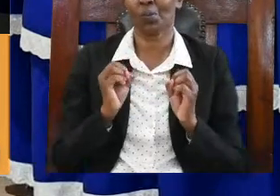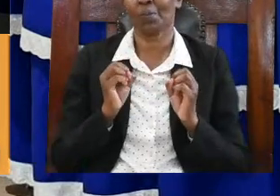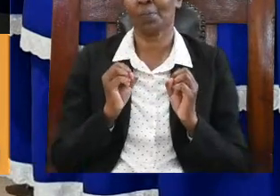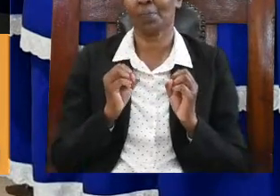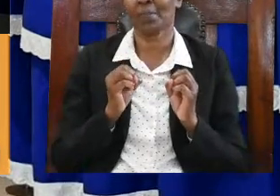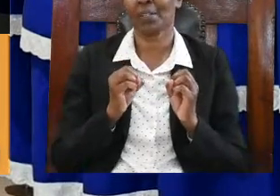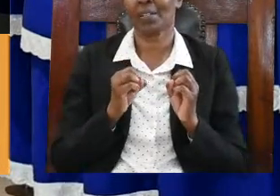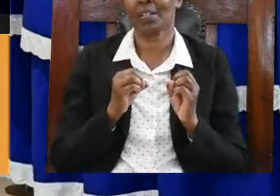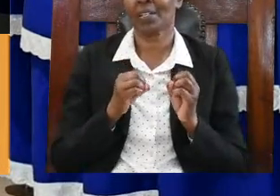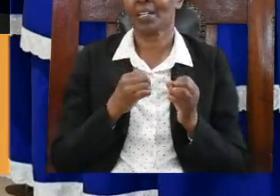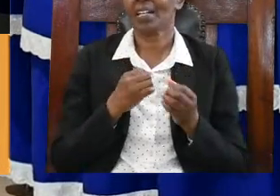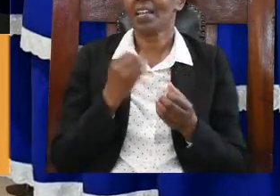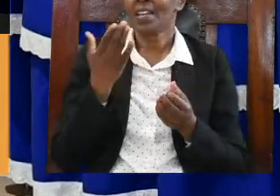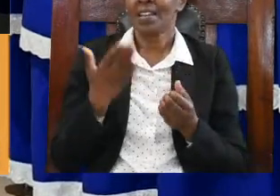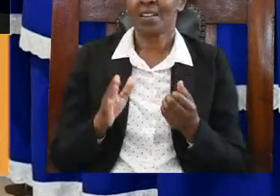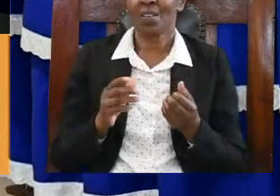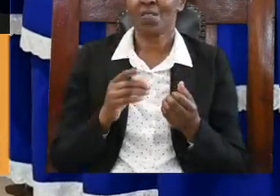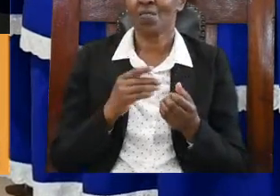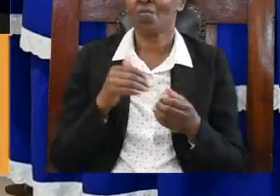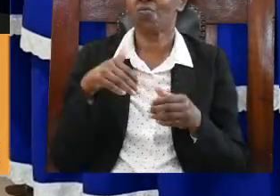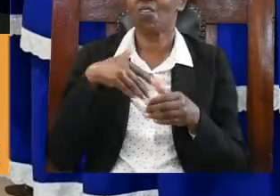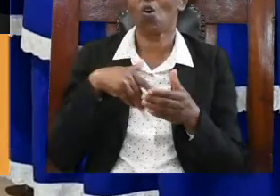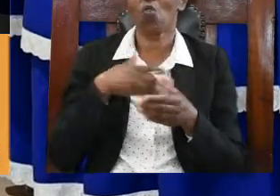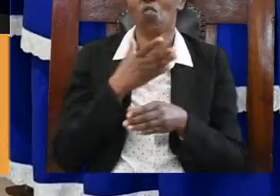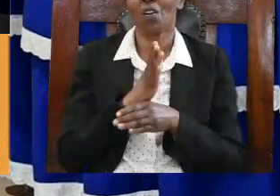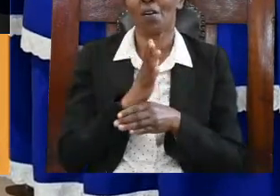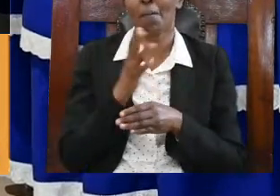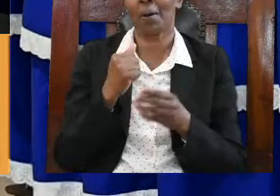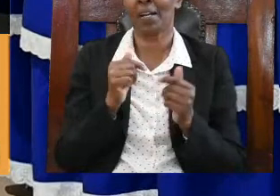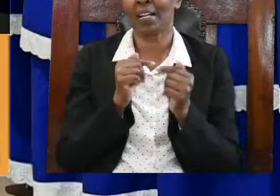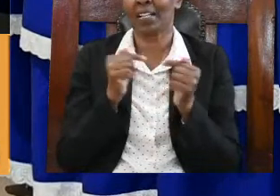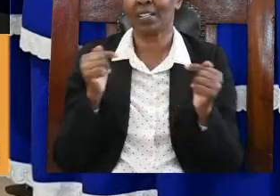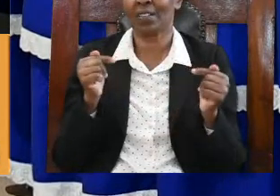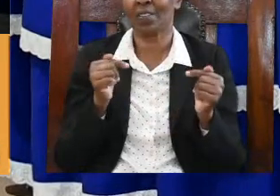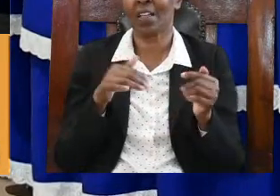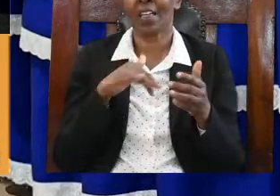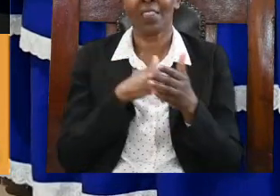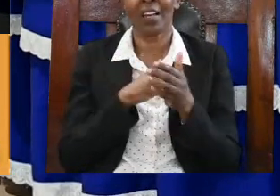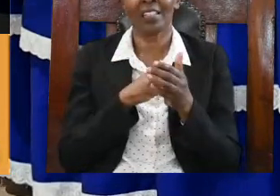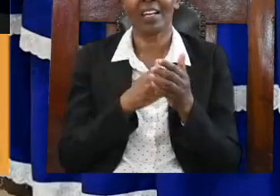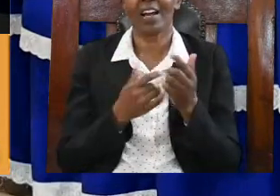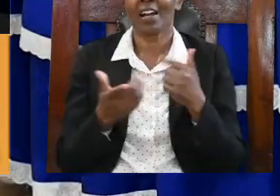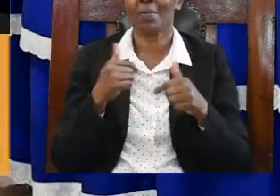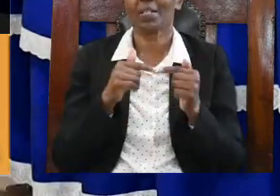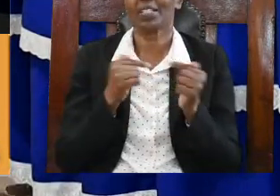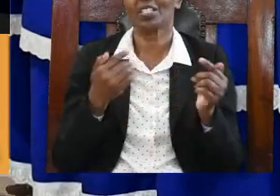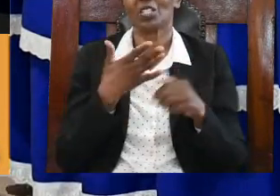It cannot be overcome by the enemies that are marching against you.